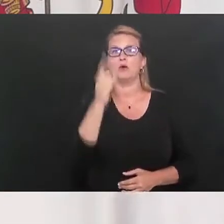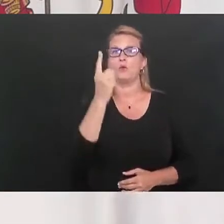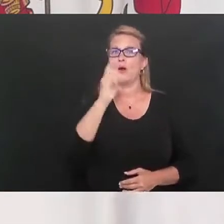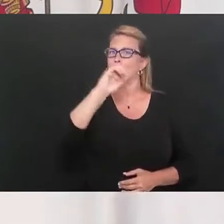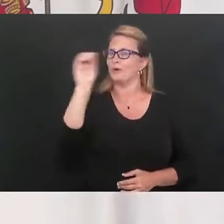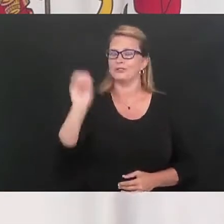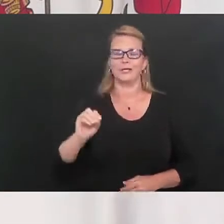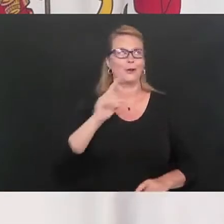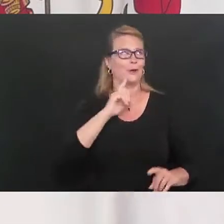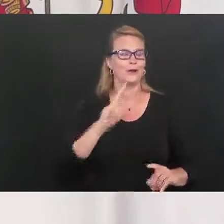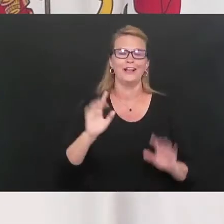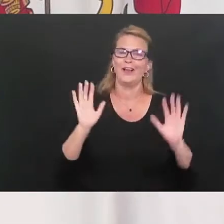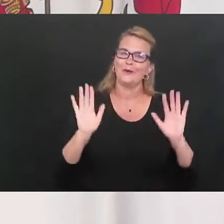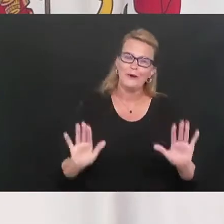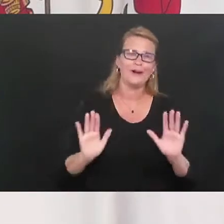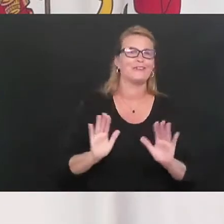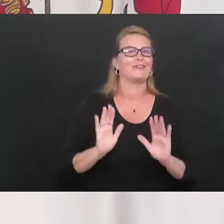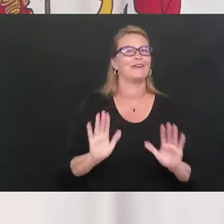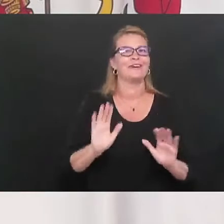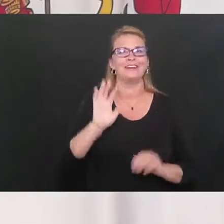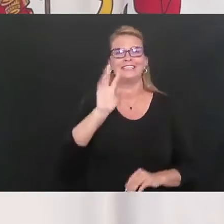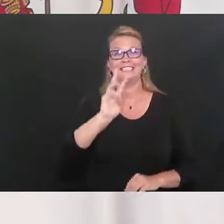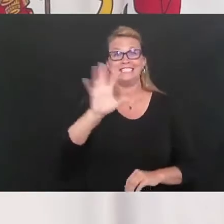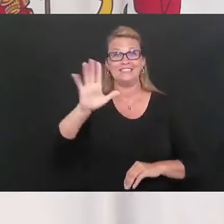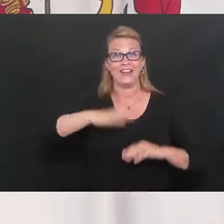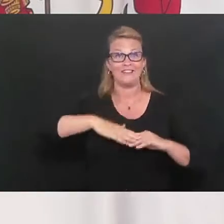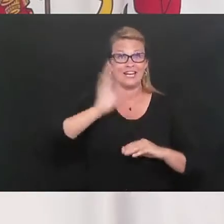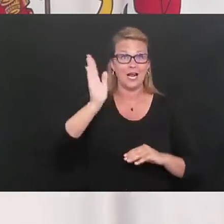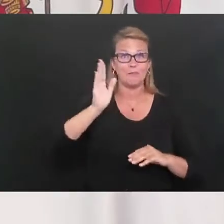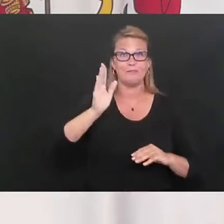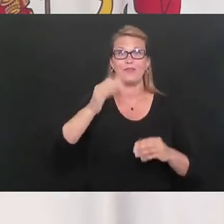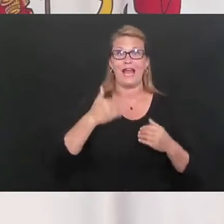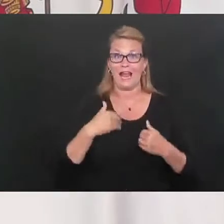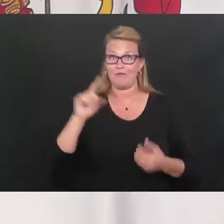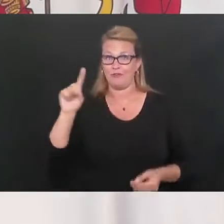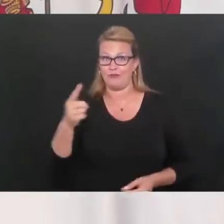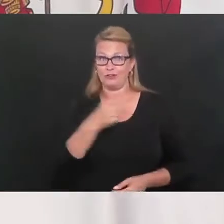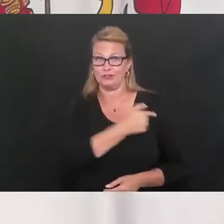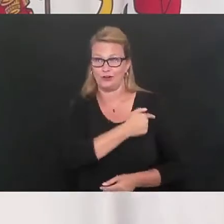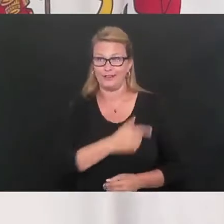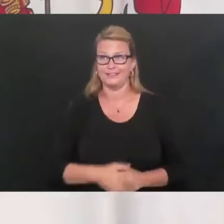86.1%, it's amazing, of our 65 and older that have at least one dose.